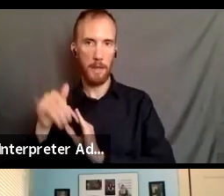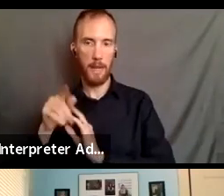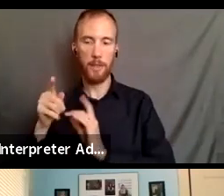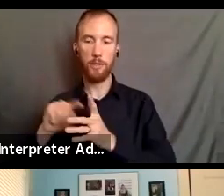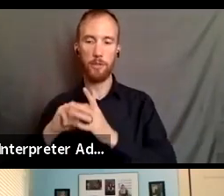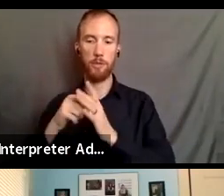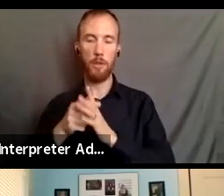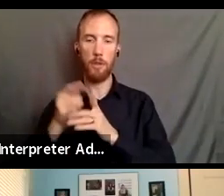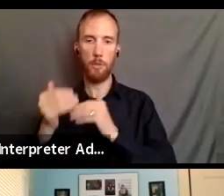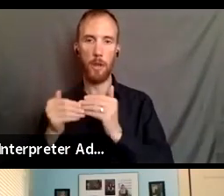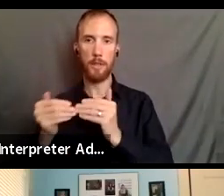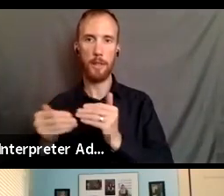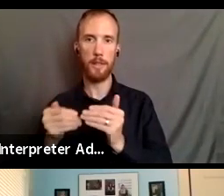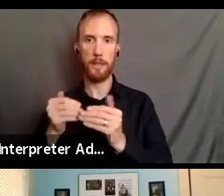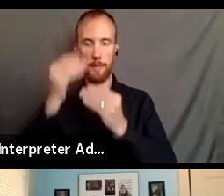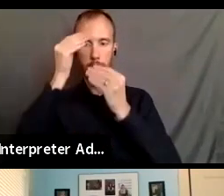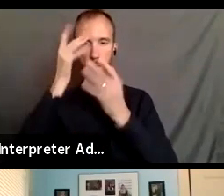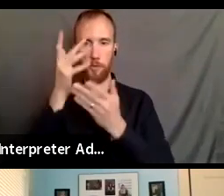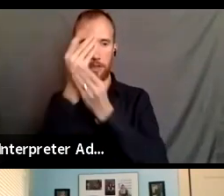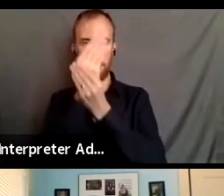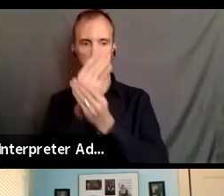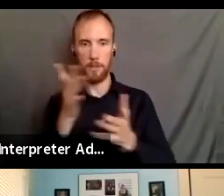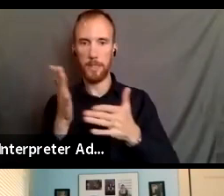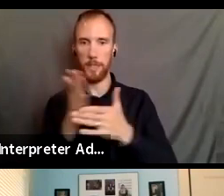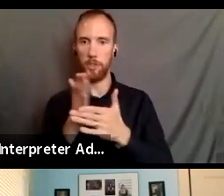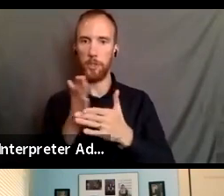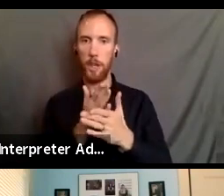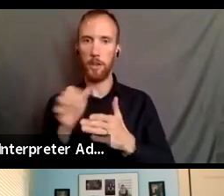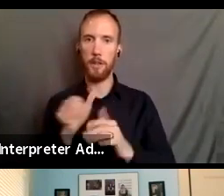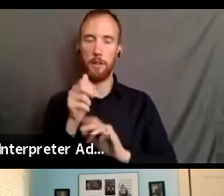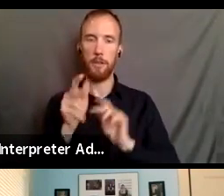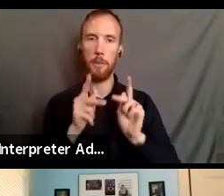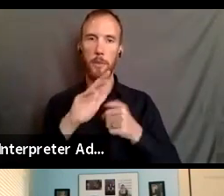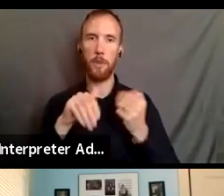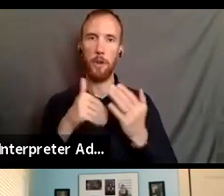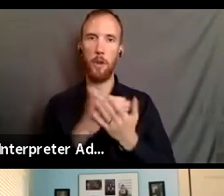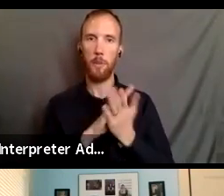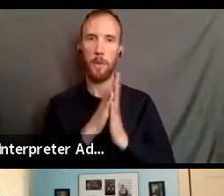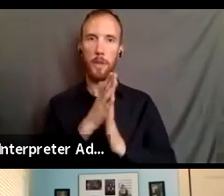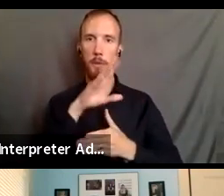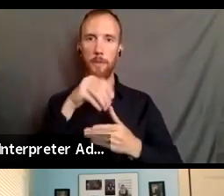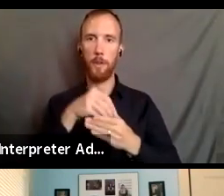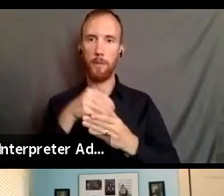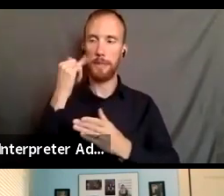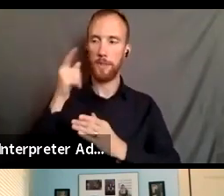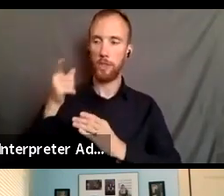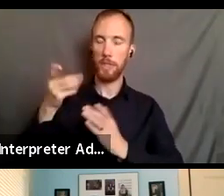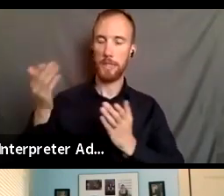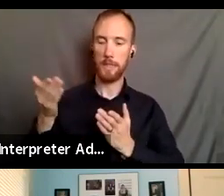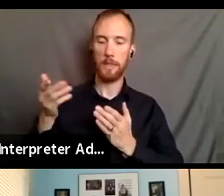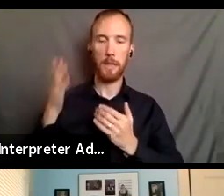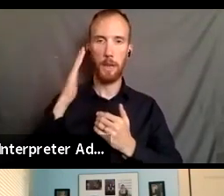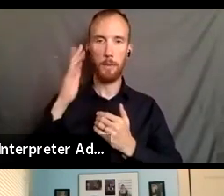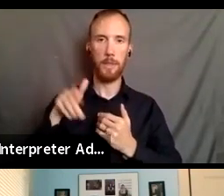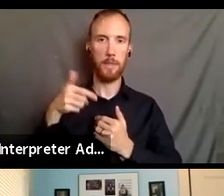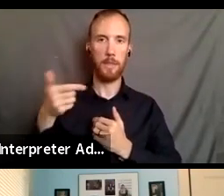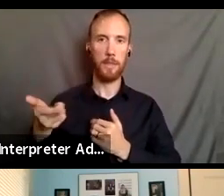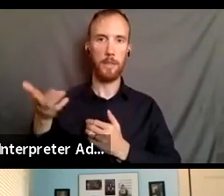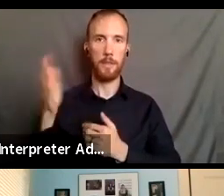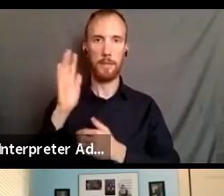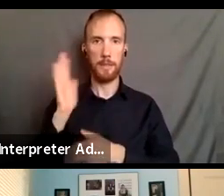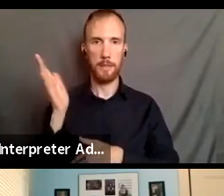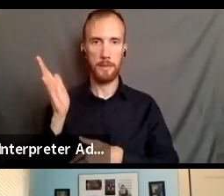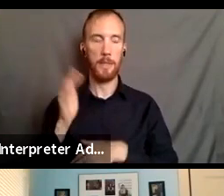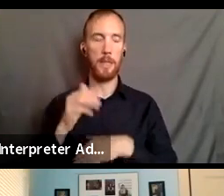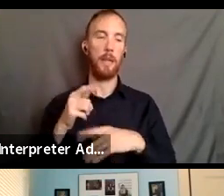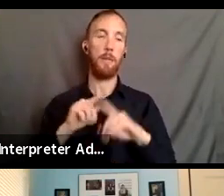the rest of us become informed and involved and so um if jadin's here i'll let her speak a little bit um i will also share with you some of the steps that